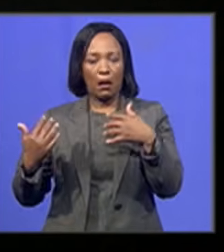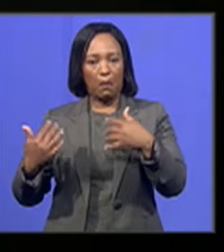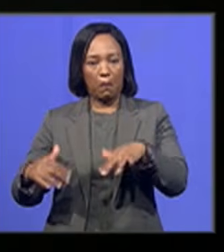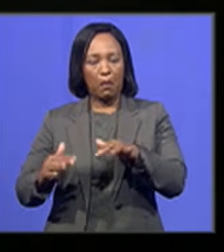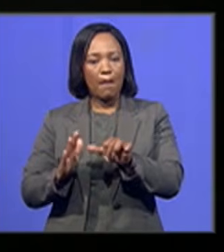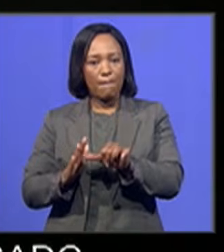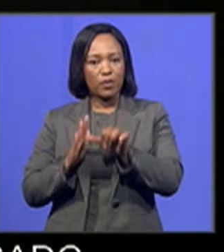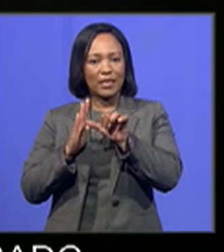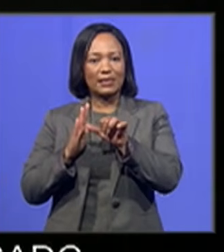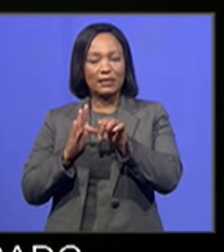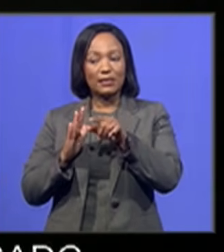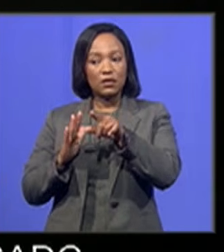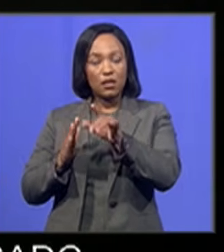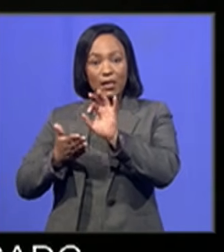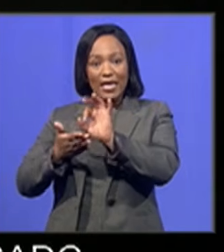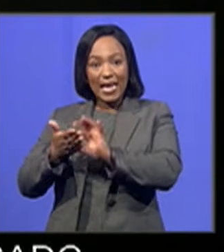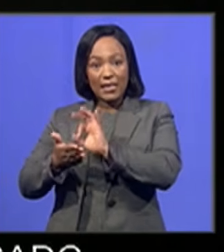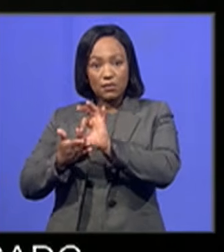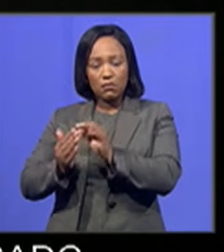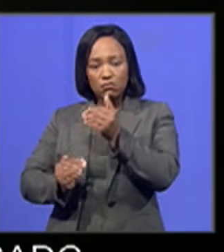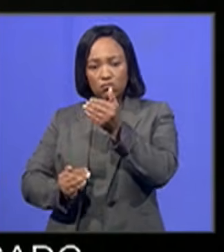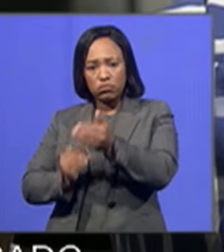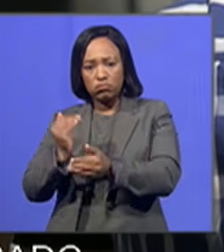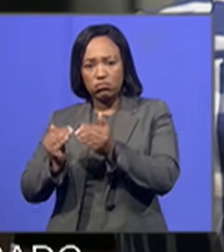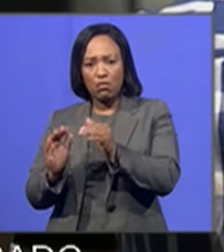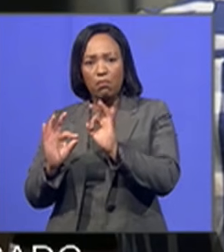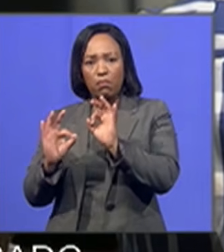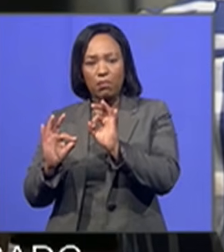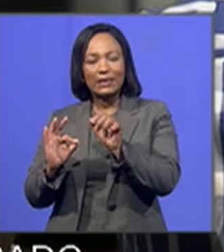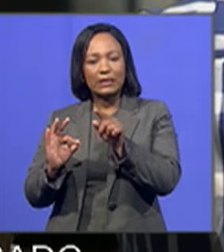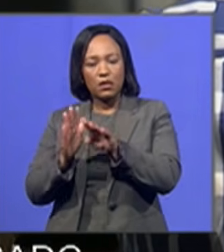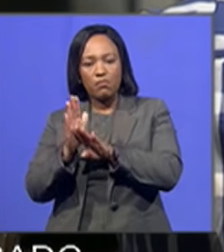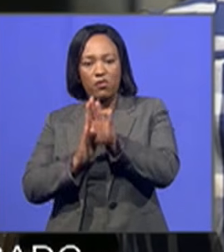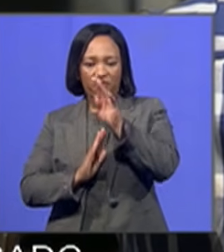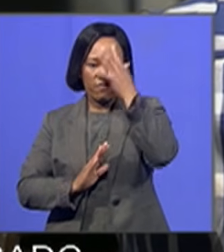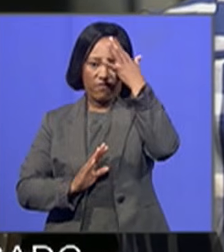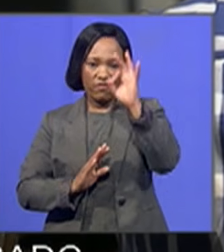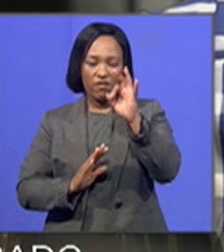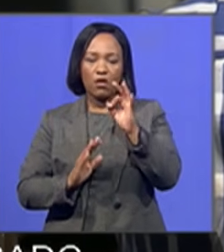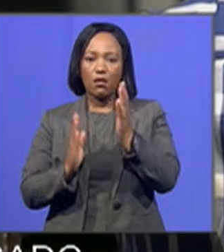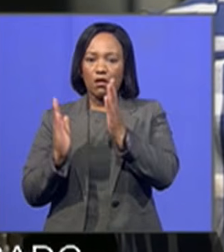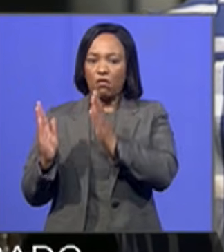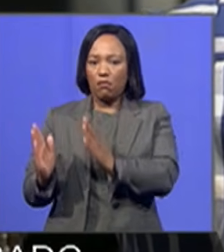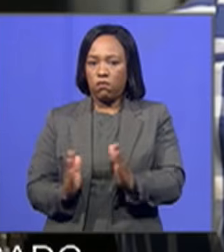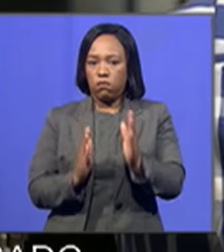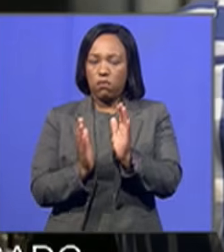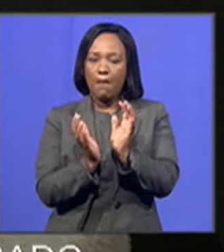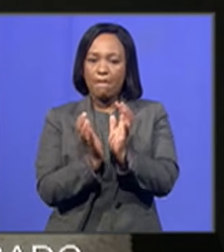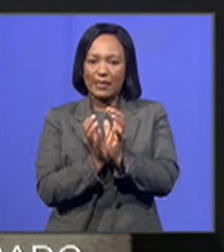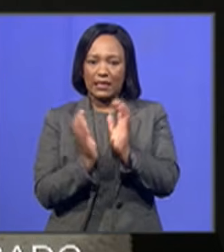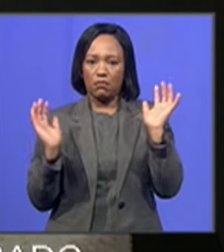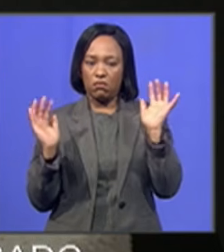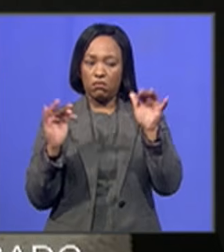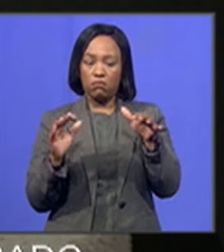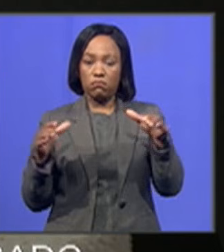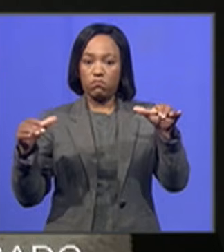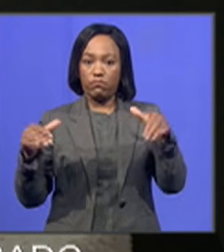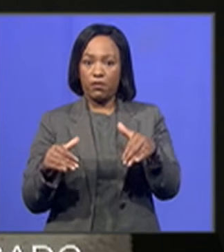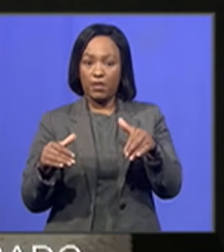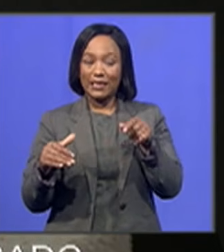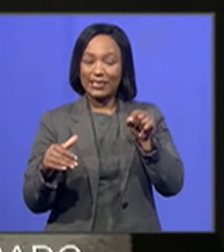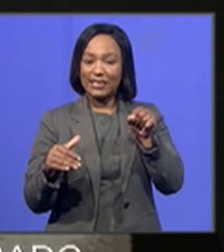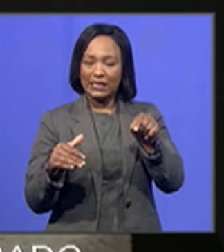Credible elections do far more than produce governments. Bahlophisi ba kopano ena ba boletse ha mohato ona o